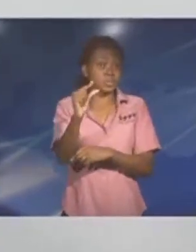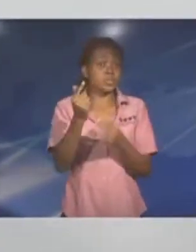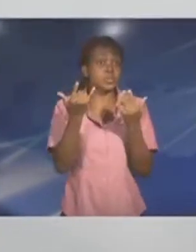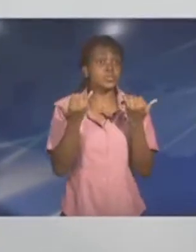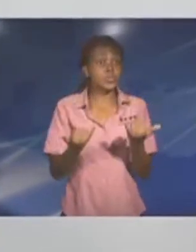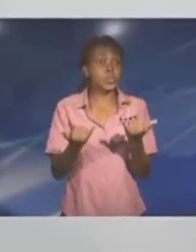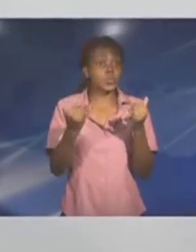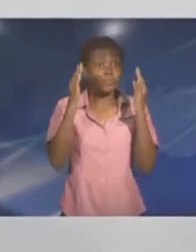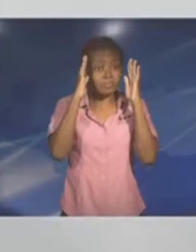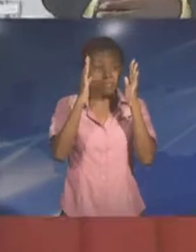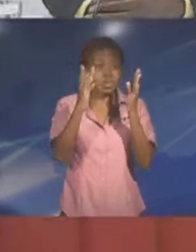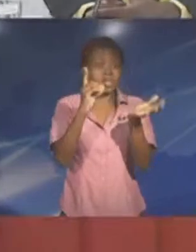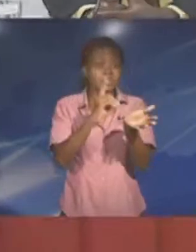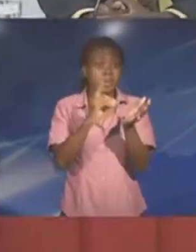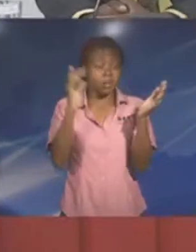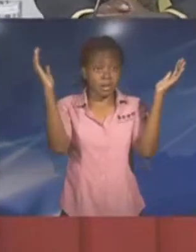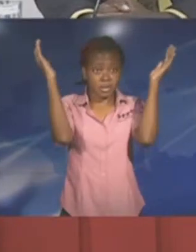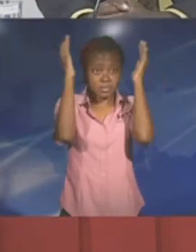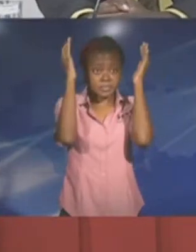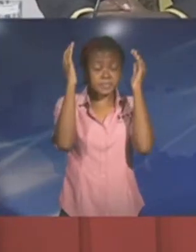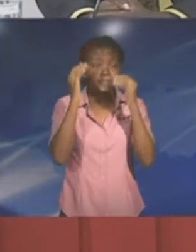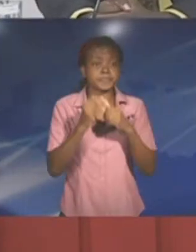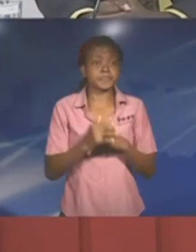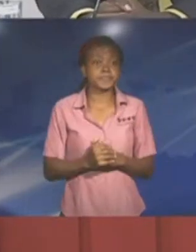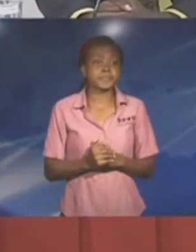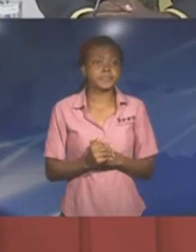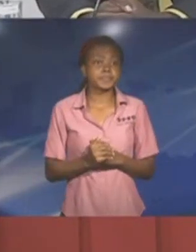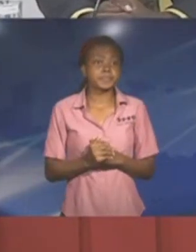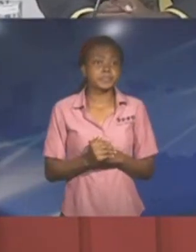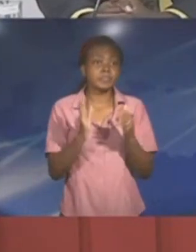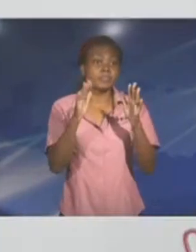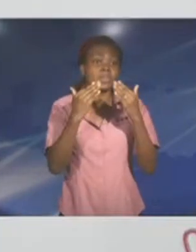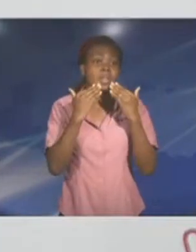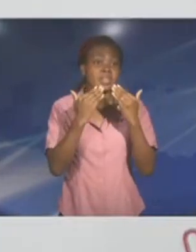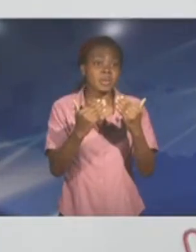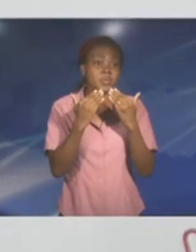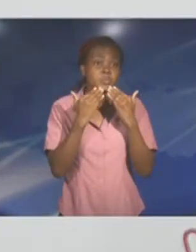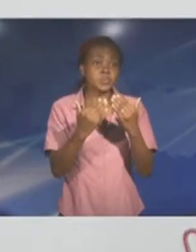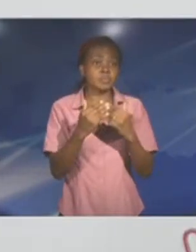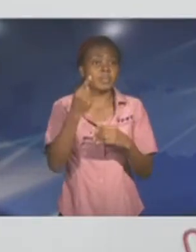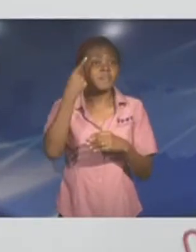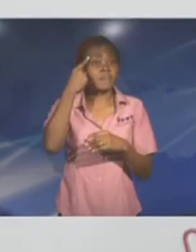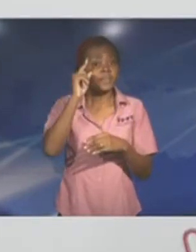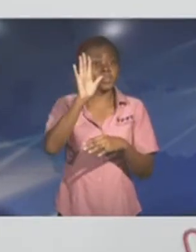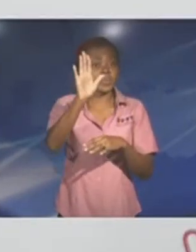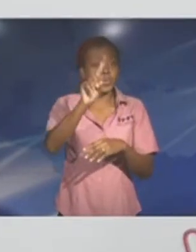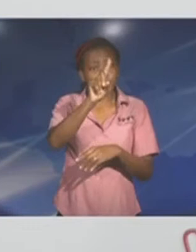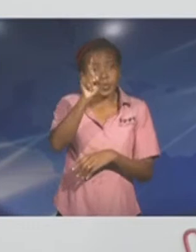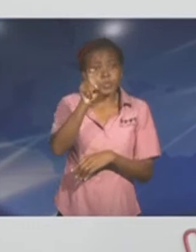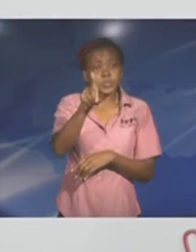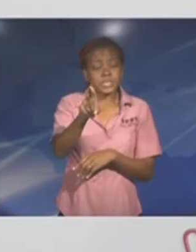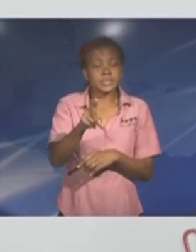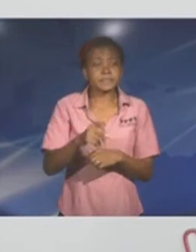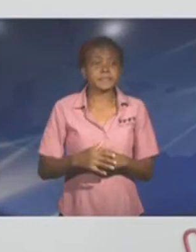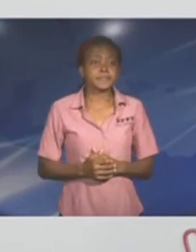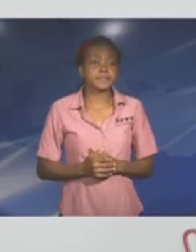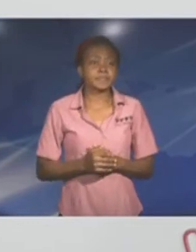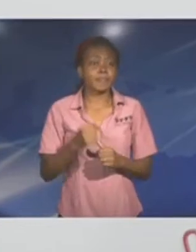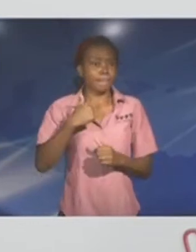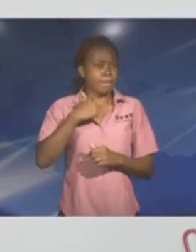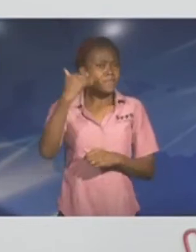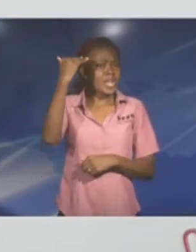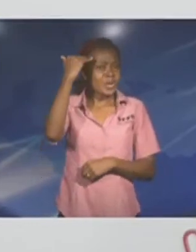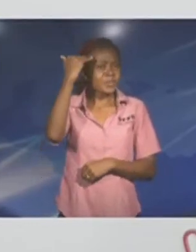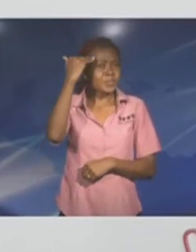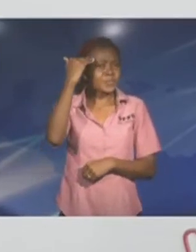Hines for the second part of the question. Okay, thank you, Mr. Wairupnine, for your question. I think that the statement made is